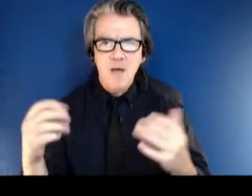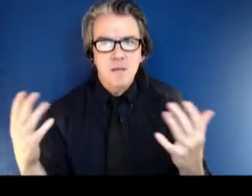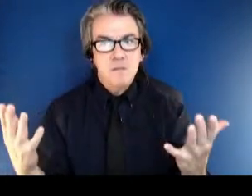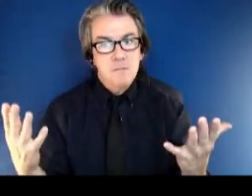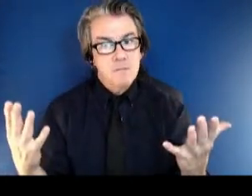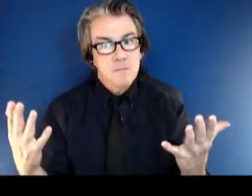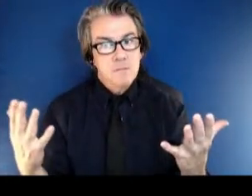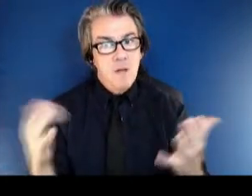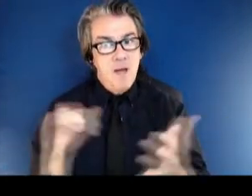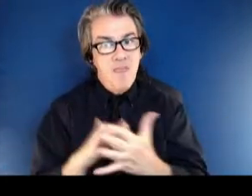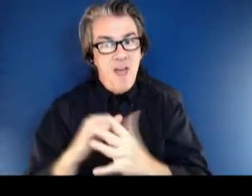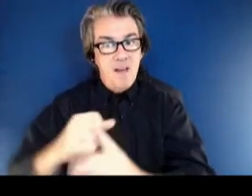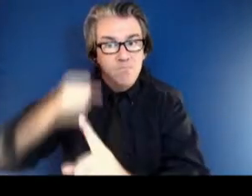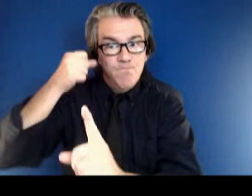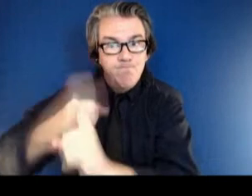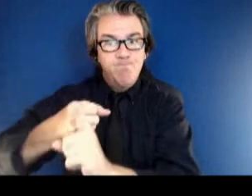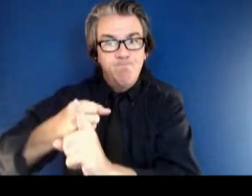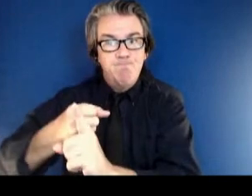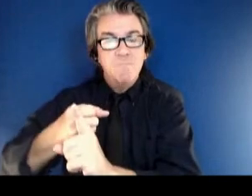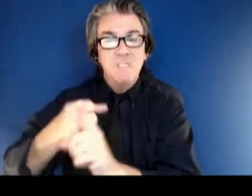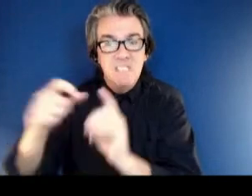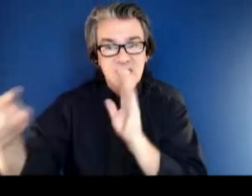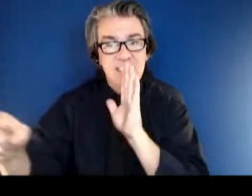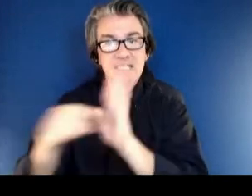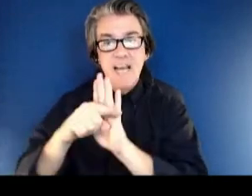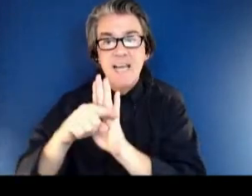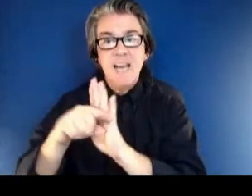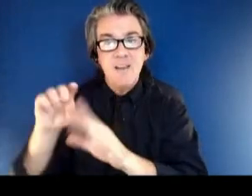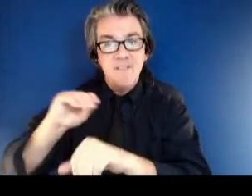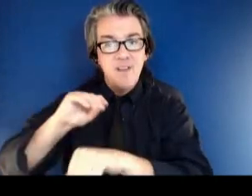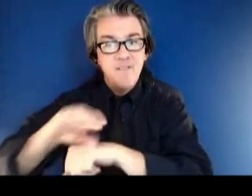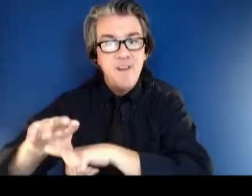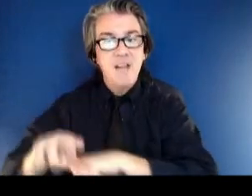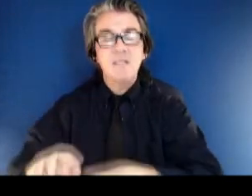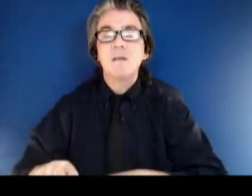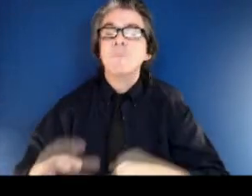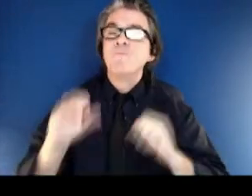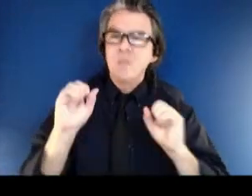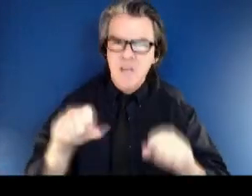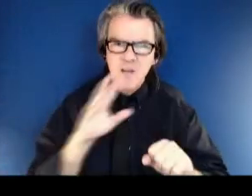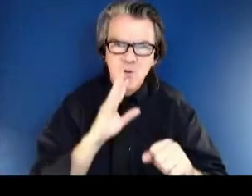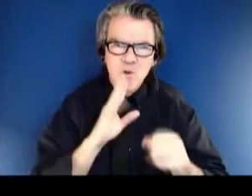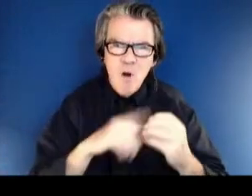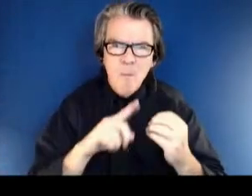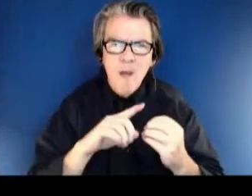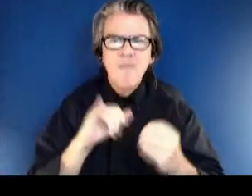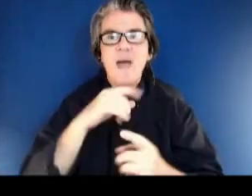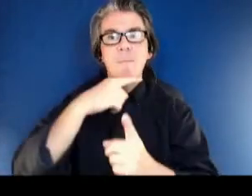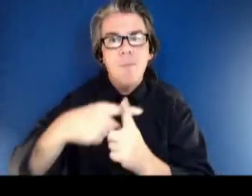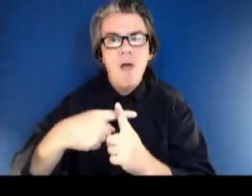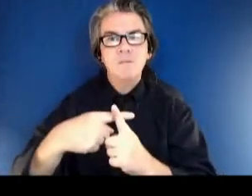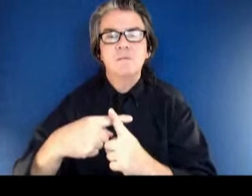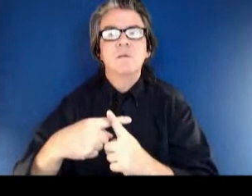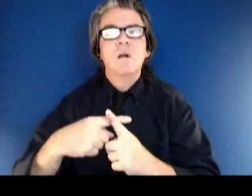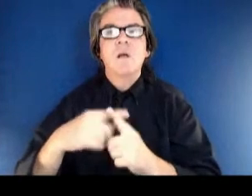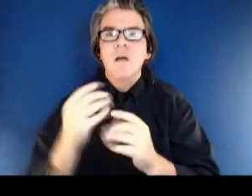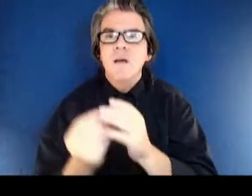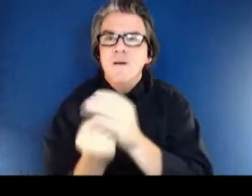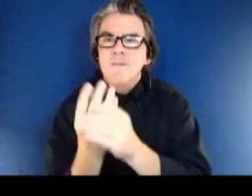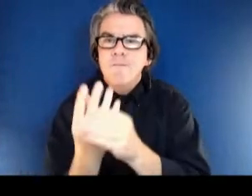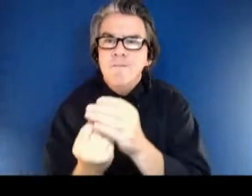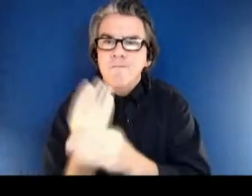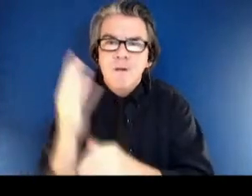last resort? And then if you're able to talk a little bit about our vegetation management practices. I know you're part of our emergency